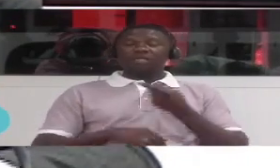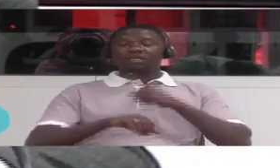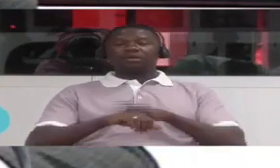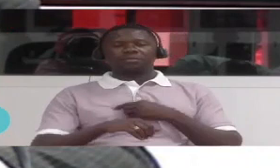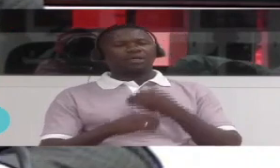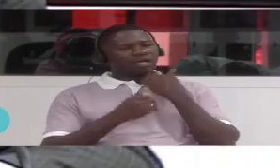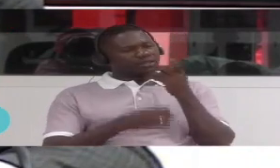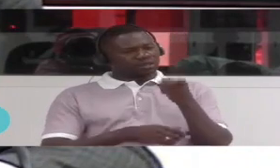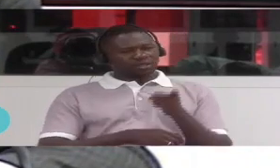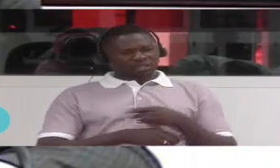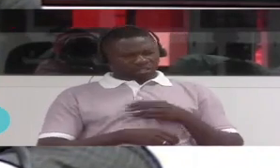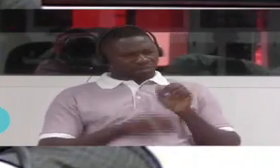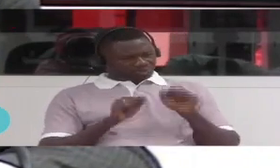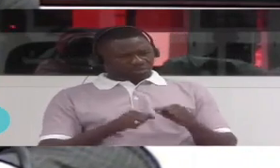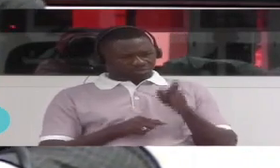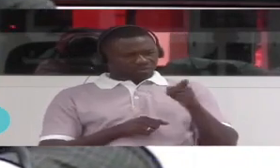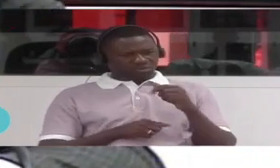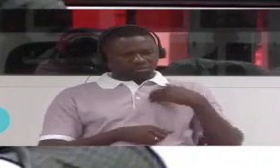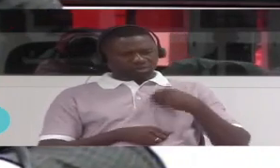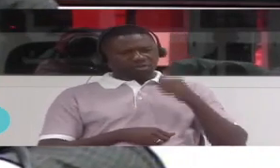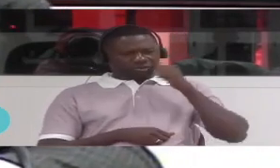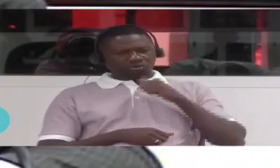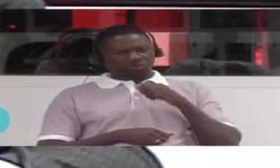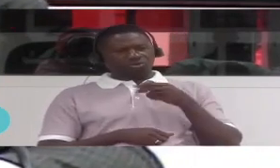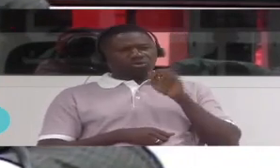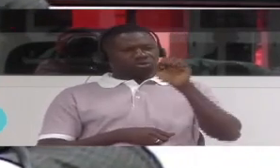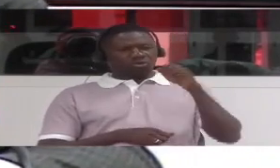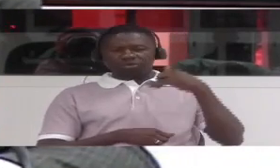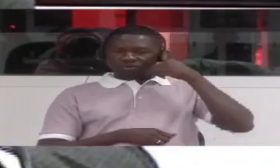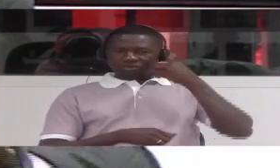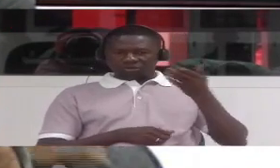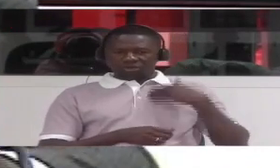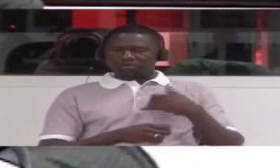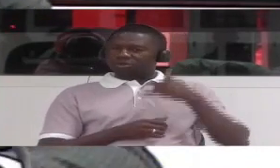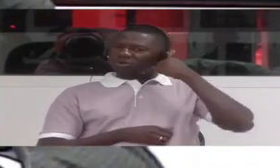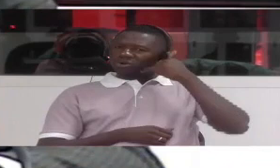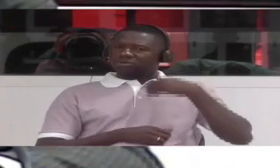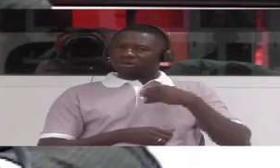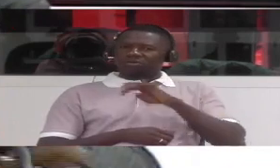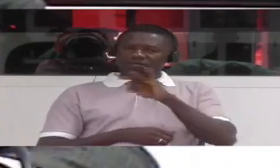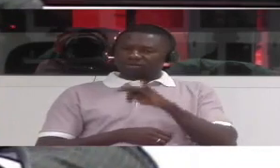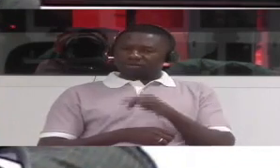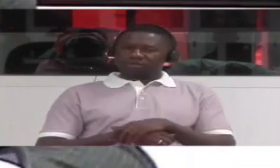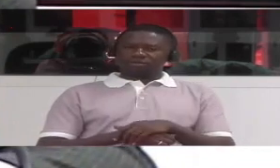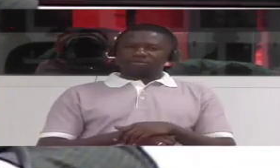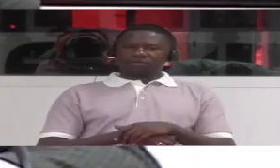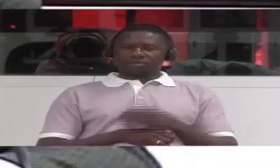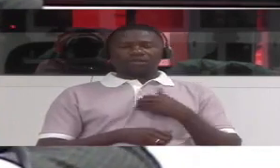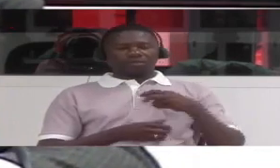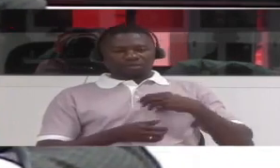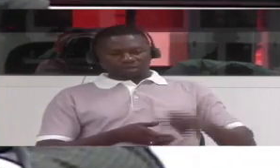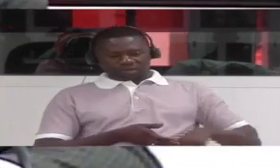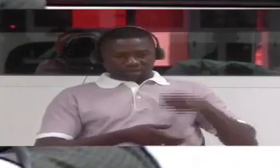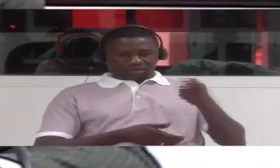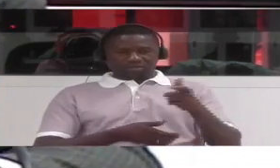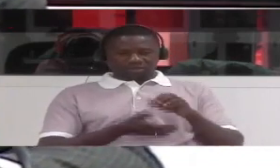use your telephone and call? He said, not allowed, but I'll try. Then I asked him to buy credit. I gave him some money to buy credit. Then